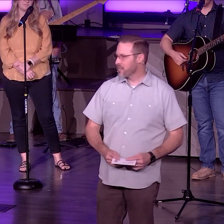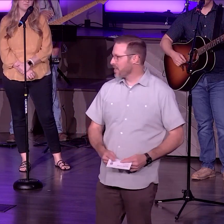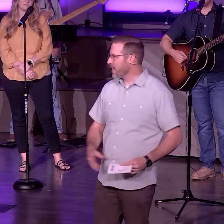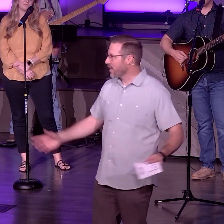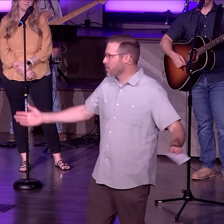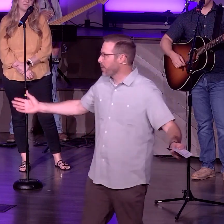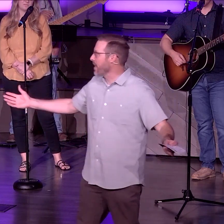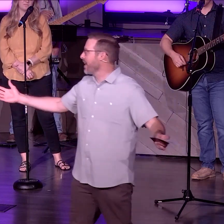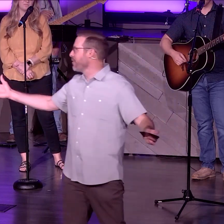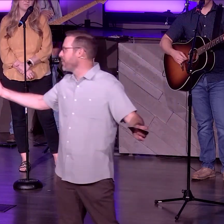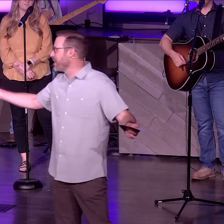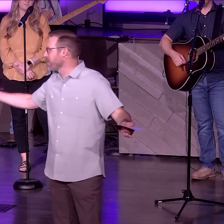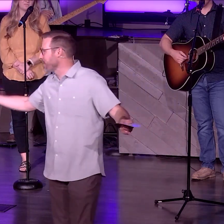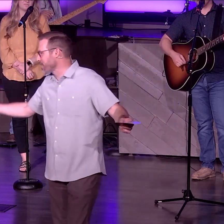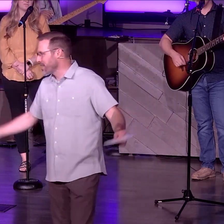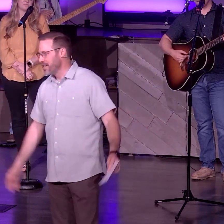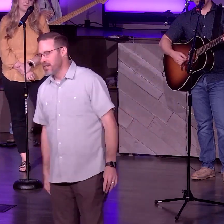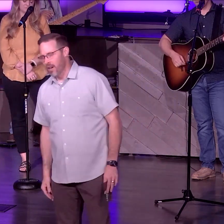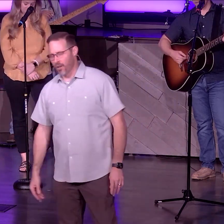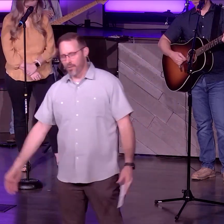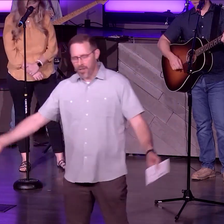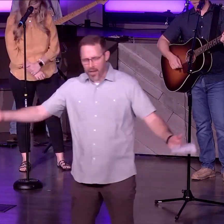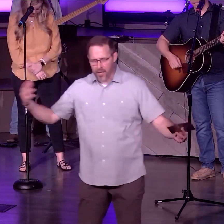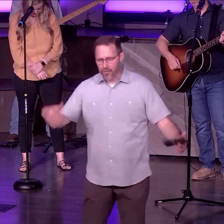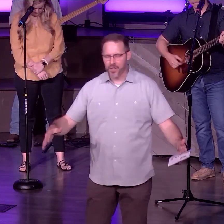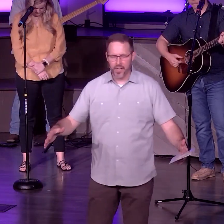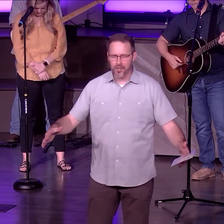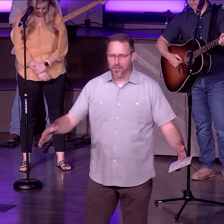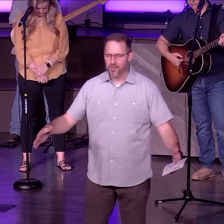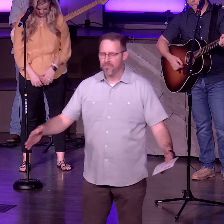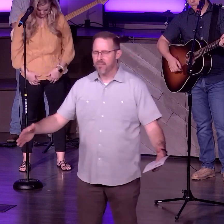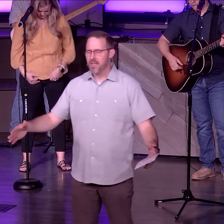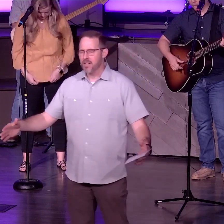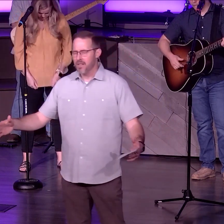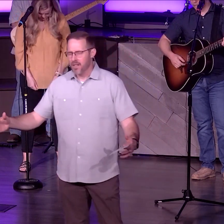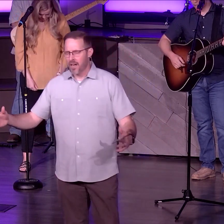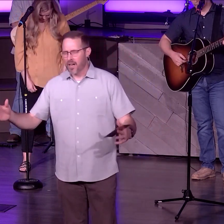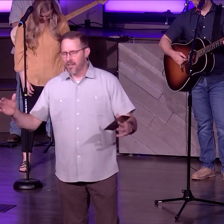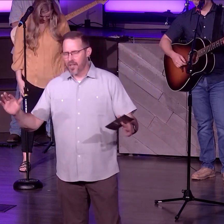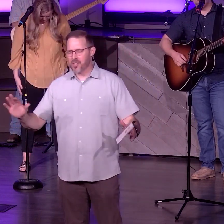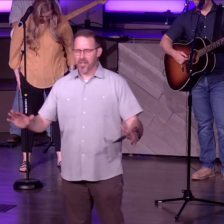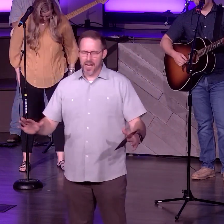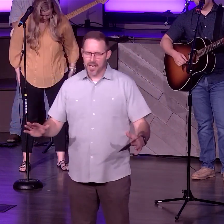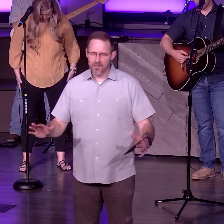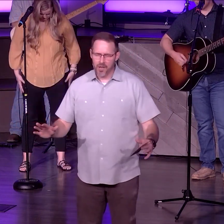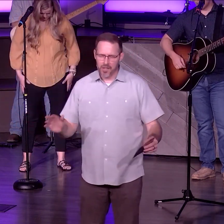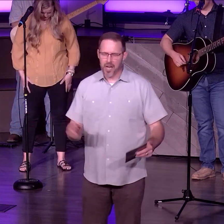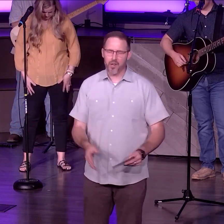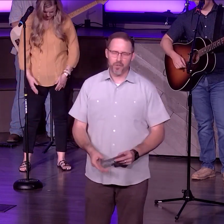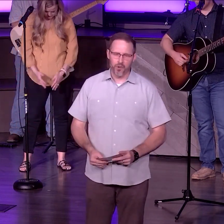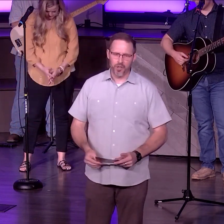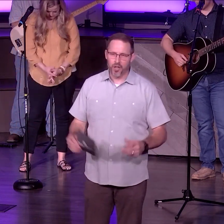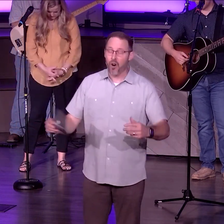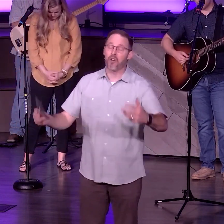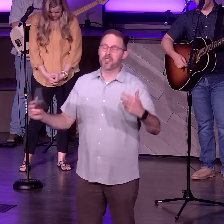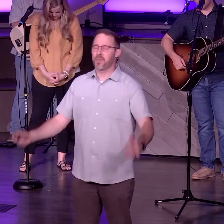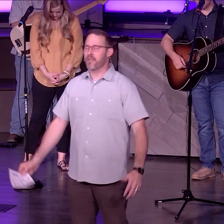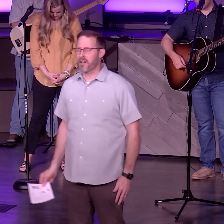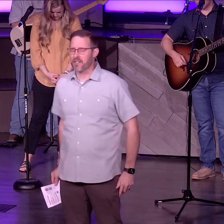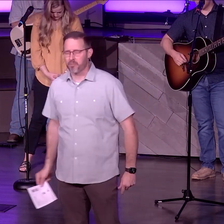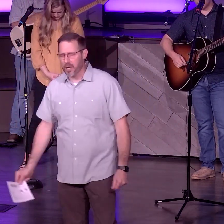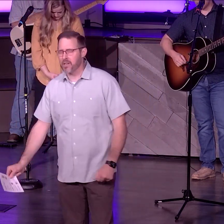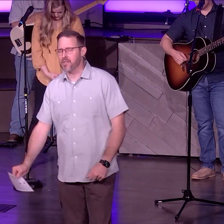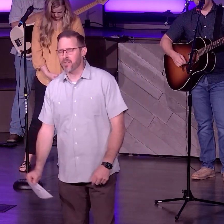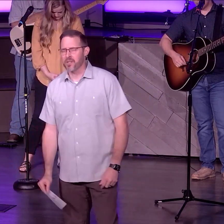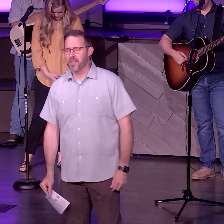with us here today. Let's pray, and we'll be dismissed. Oh, Lord, we thank you for this, this day. We thank you for the call to